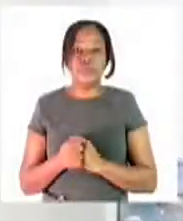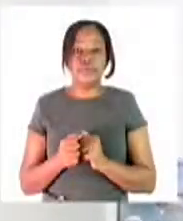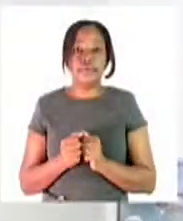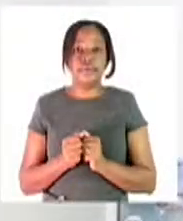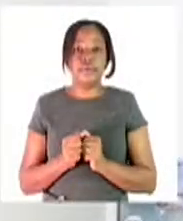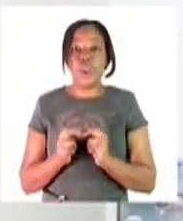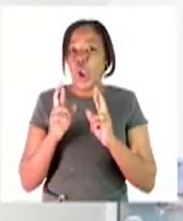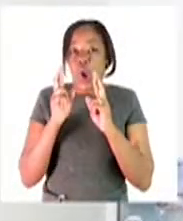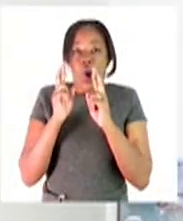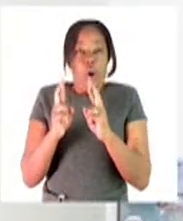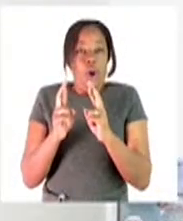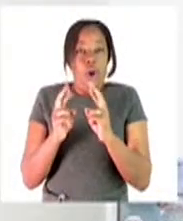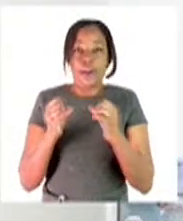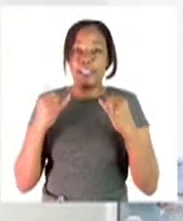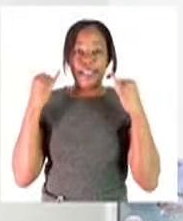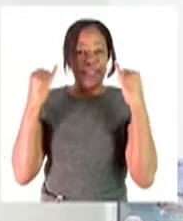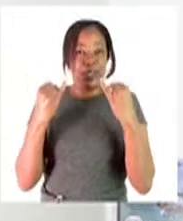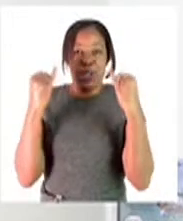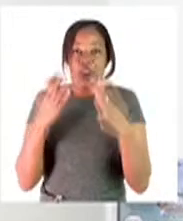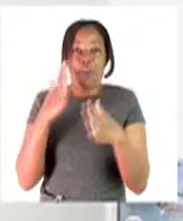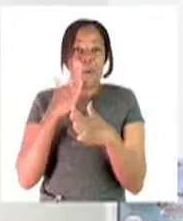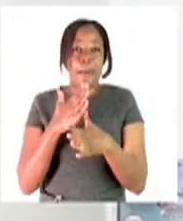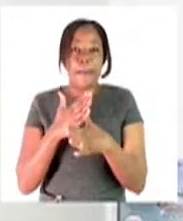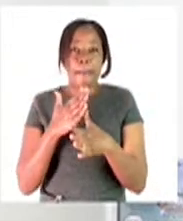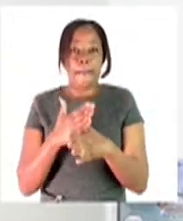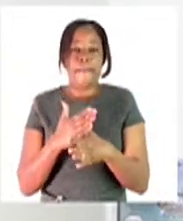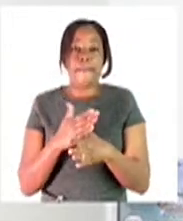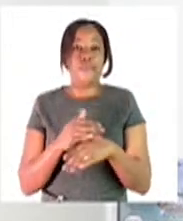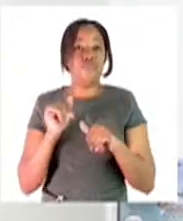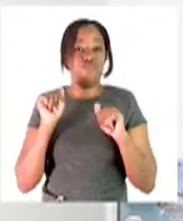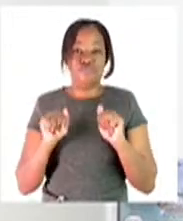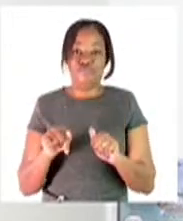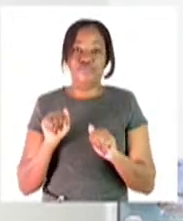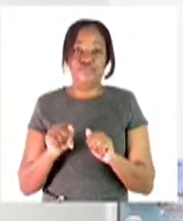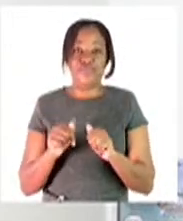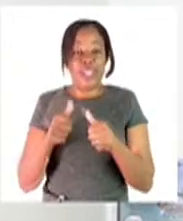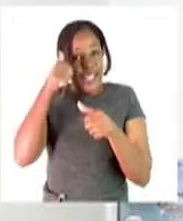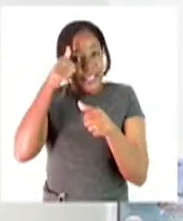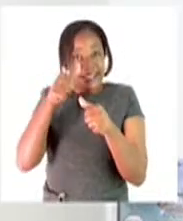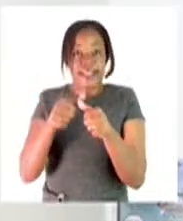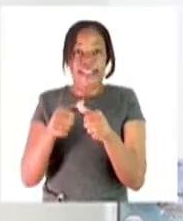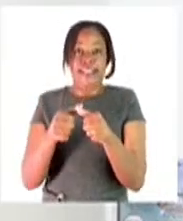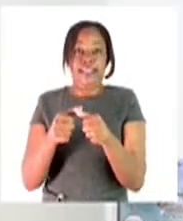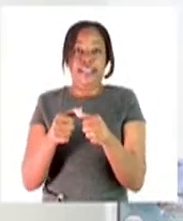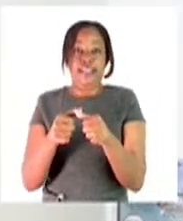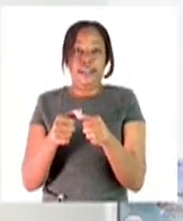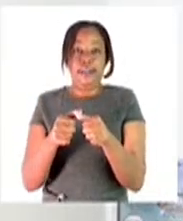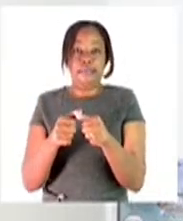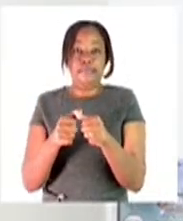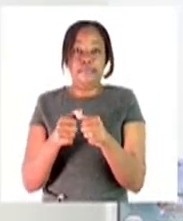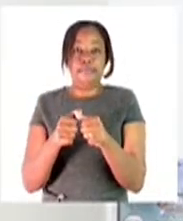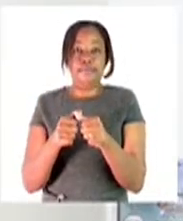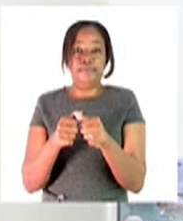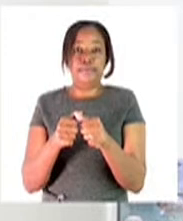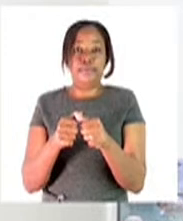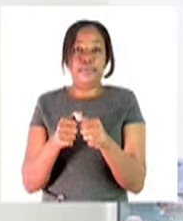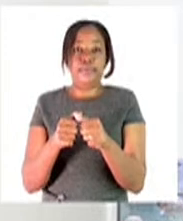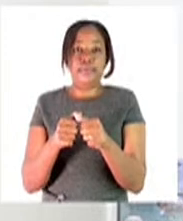I hope you have enjoyed the lesson of today. Remember, keep the